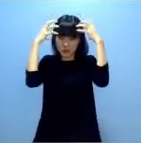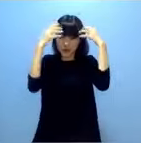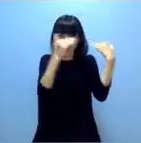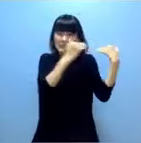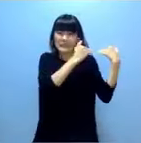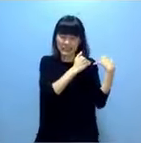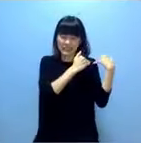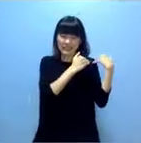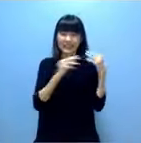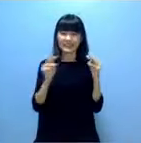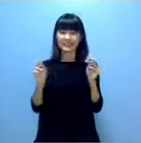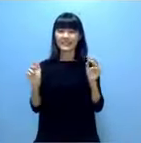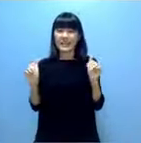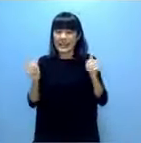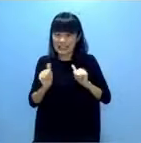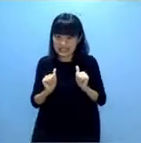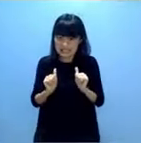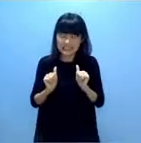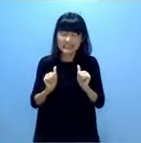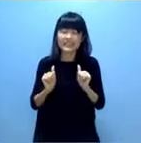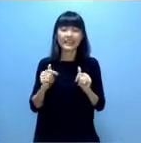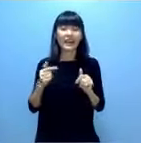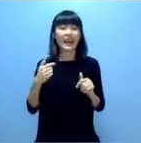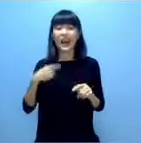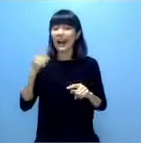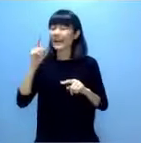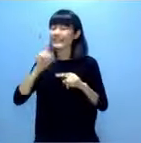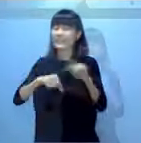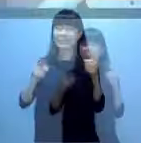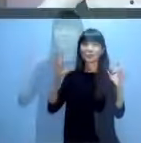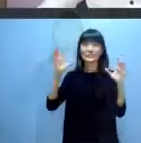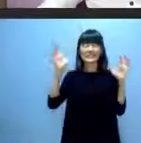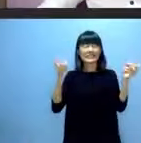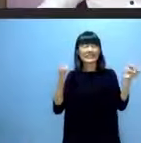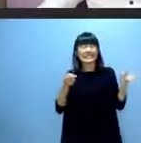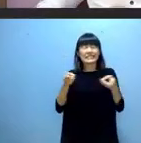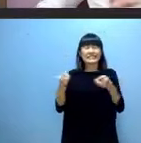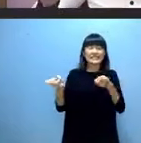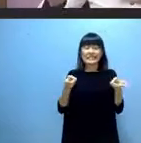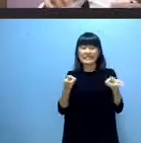So it's just something that I just cannot grapple with.